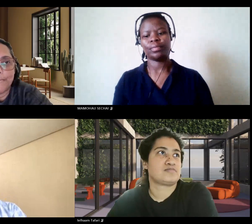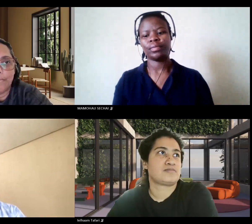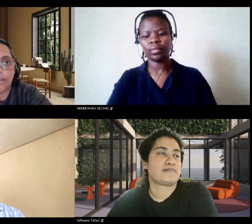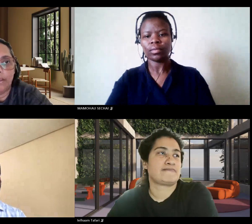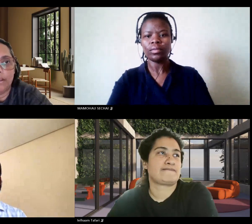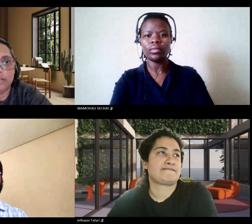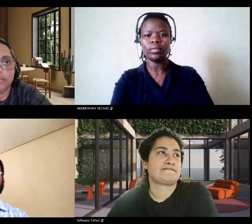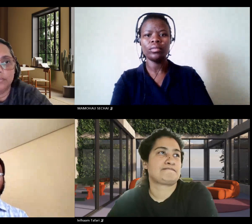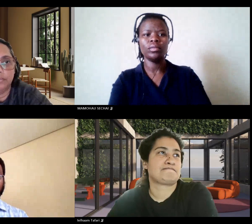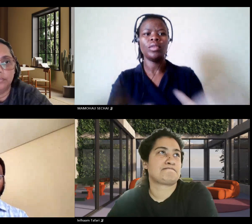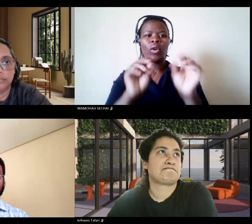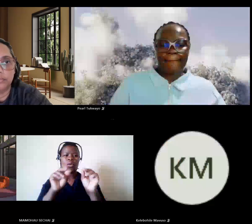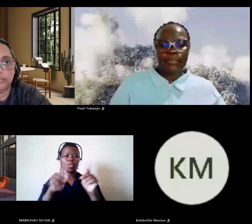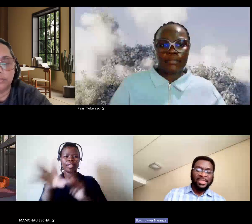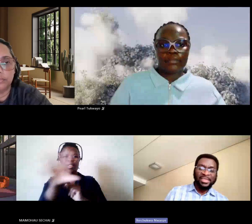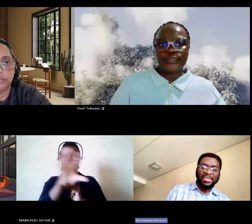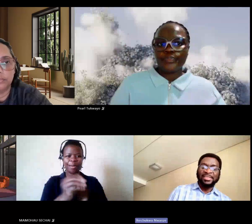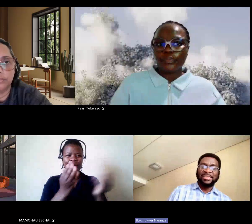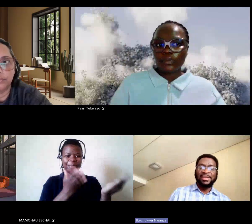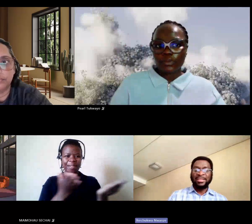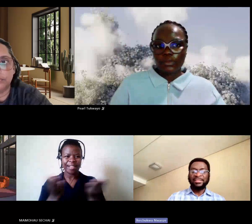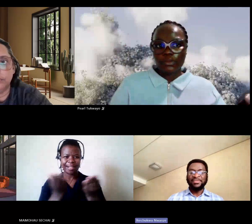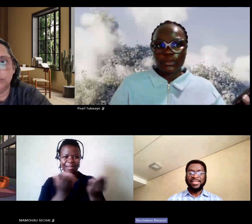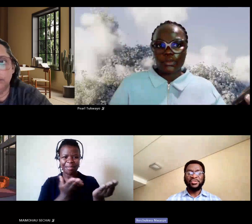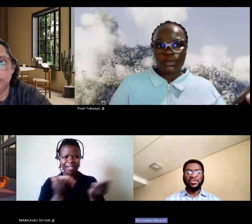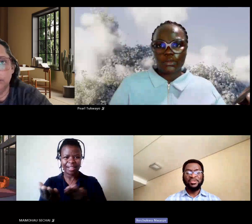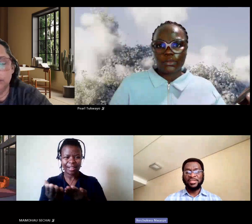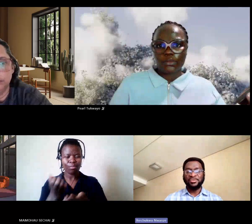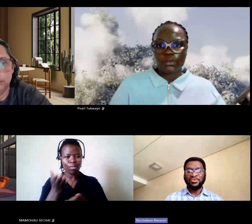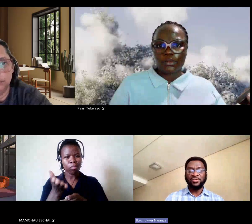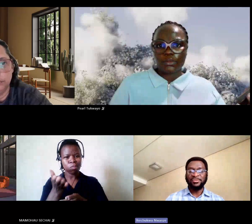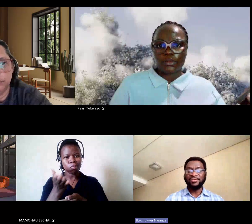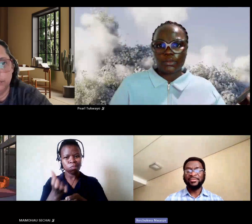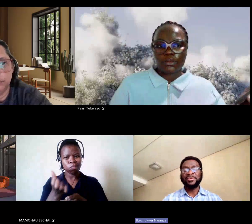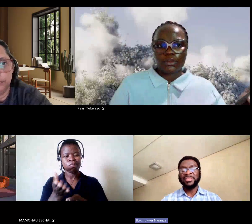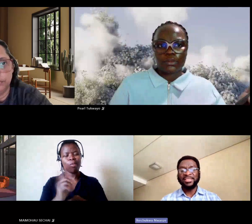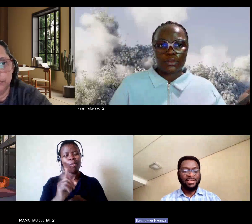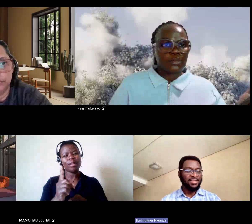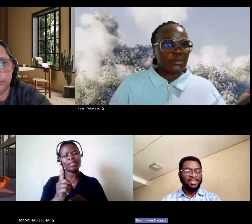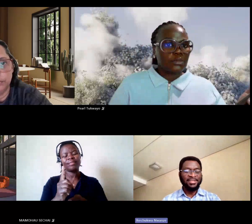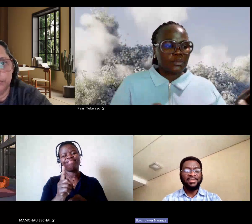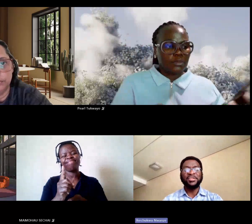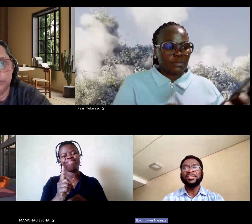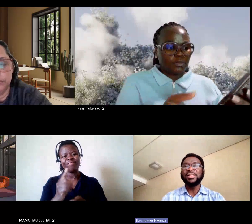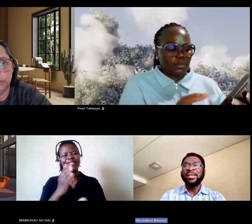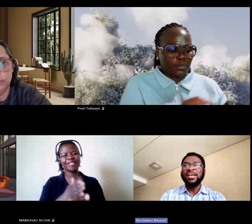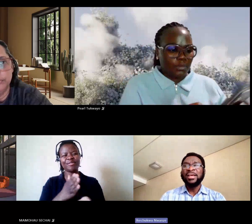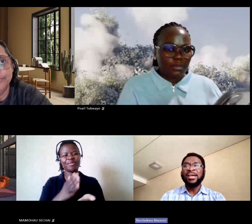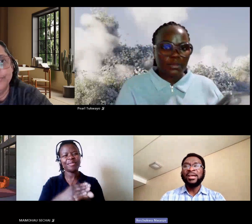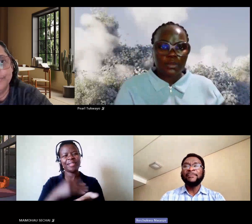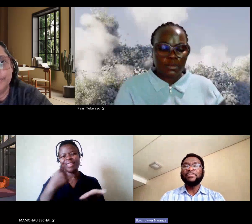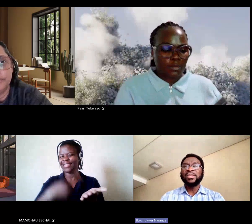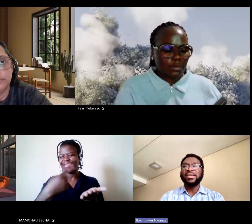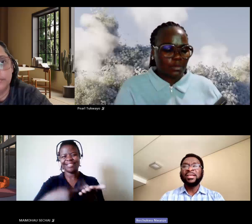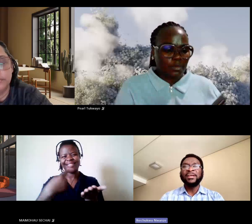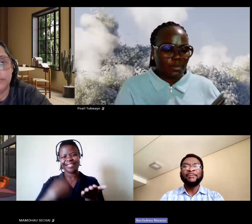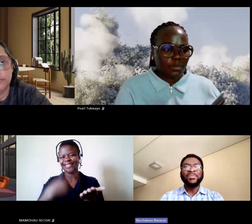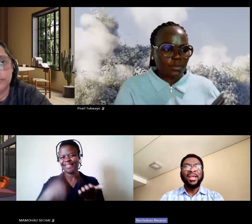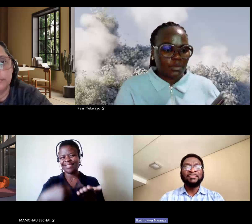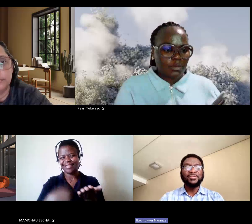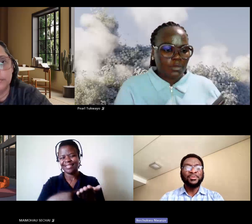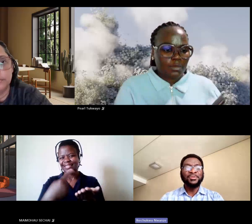Okay, everybody, welcome to the interactive session. As you know, Thursdays are interactive session.